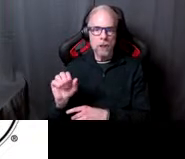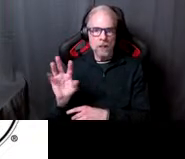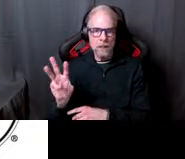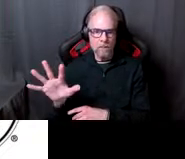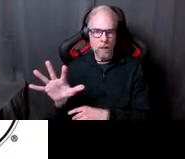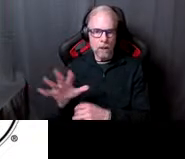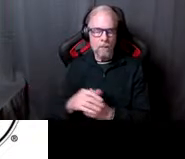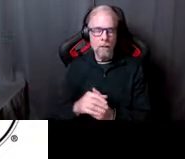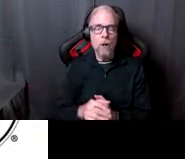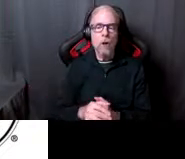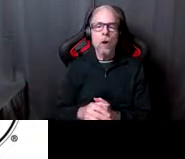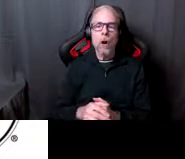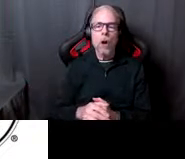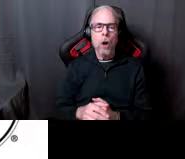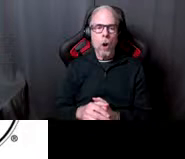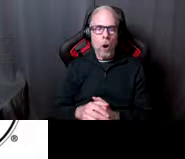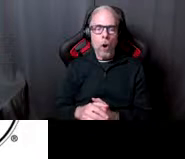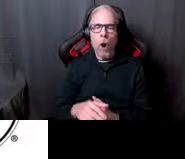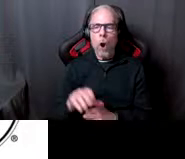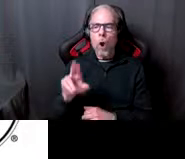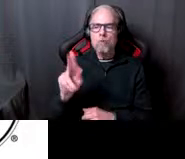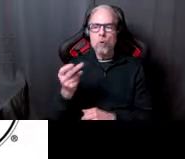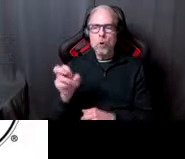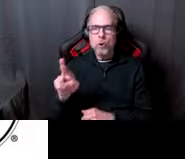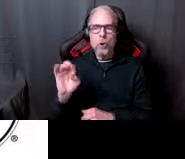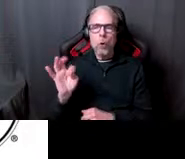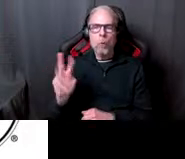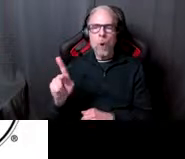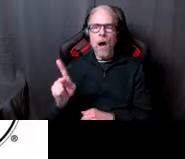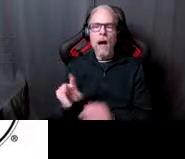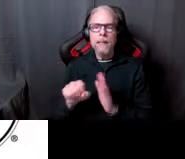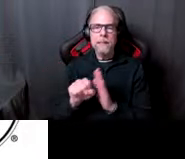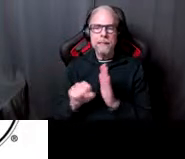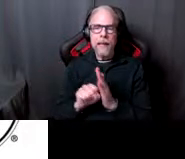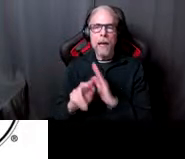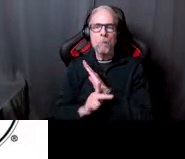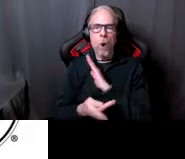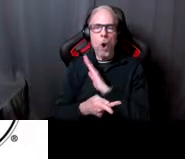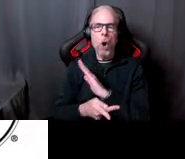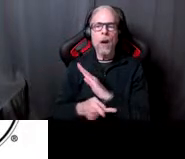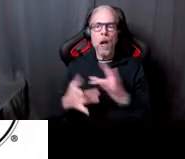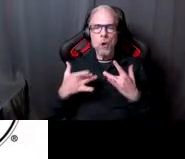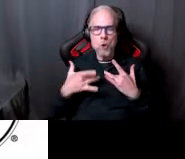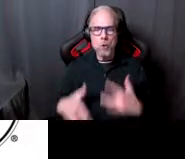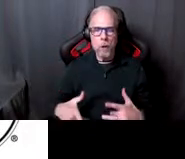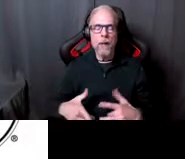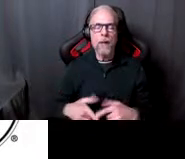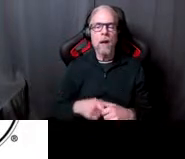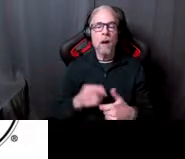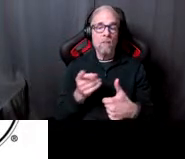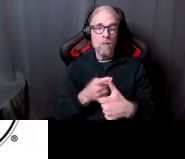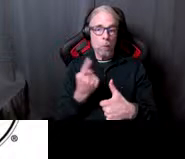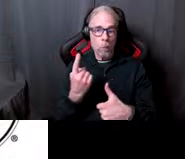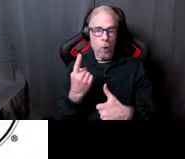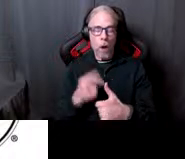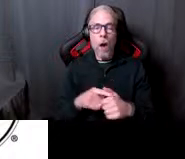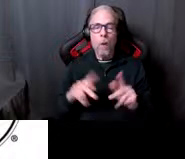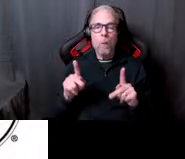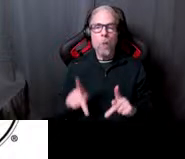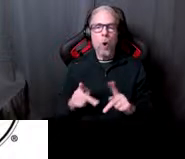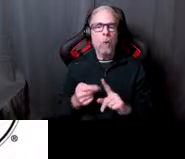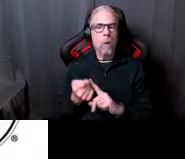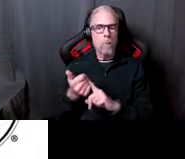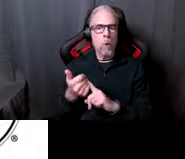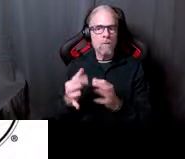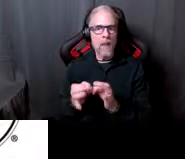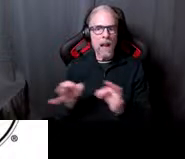736-010-0065. Rooster Rock State Park, nudity. 1, a person, we remove the language